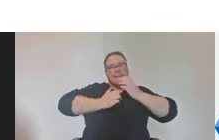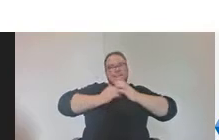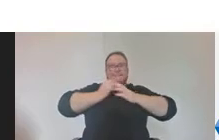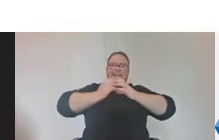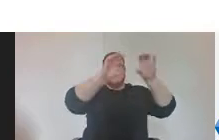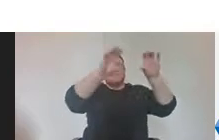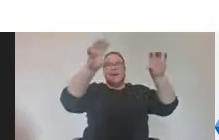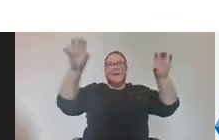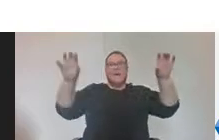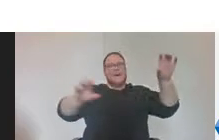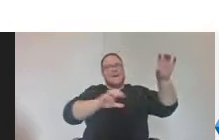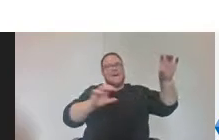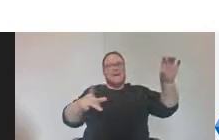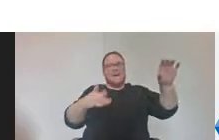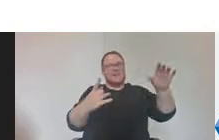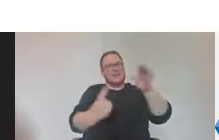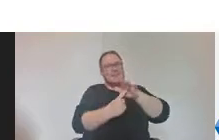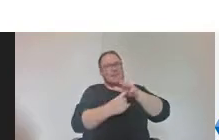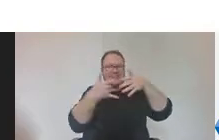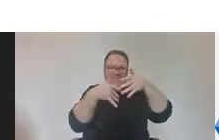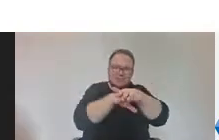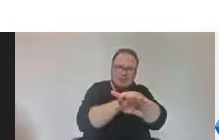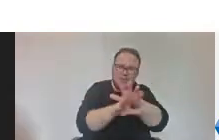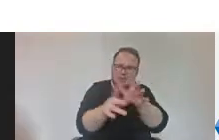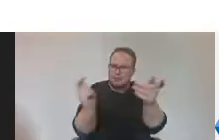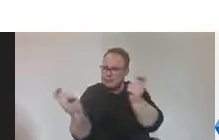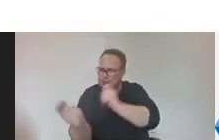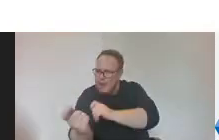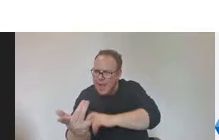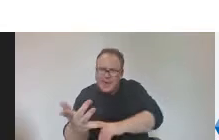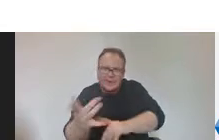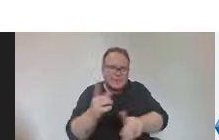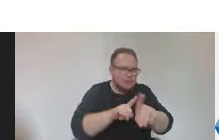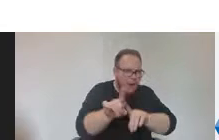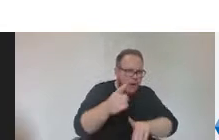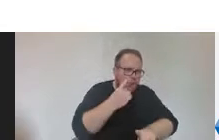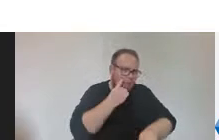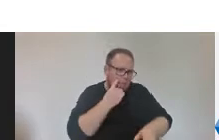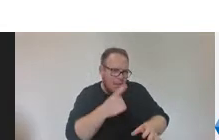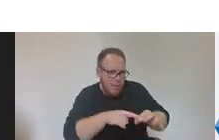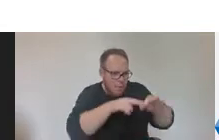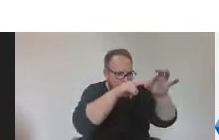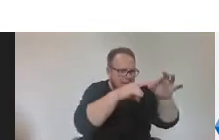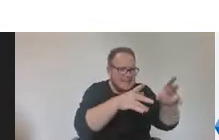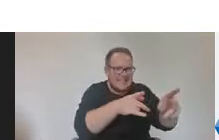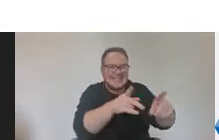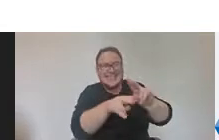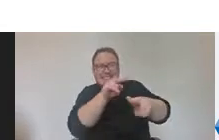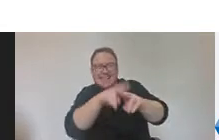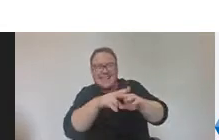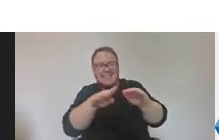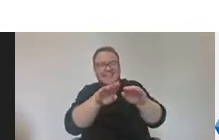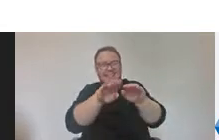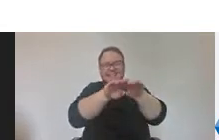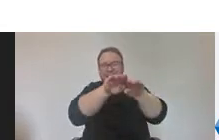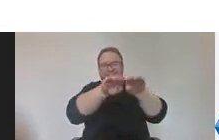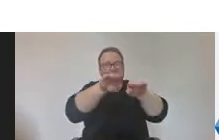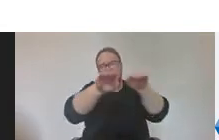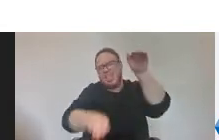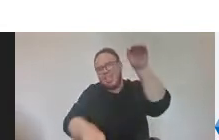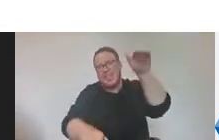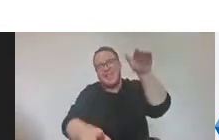It's about integration, change, looking at quality, trying to reduce those inequalities. The outcome should be the same,